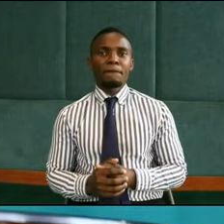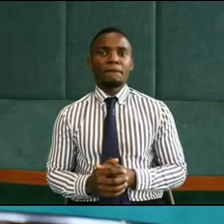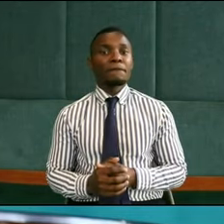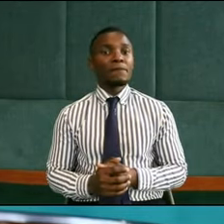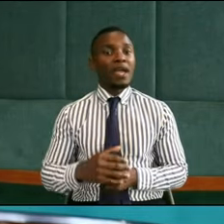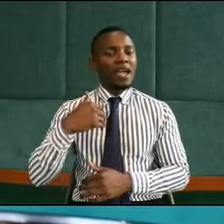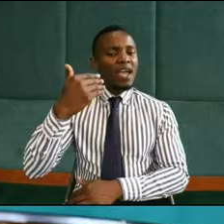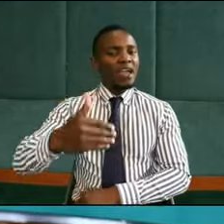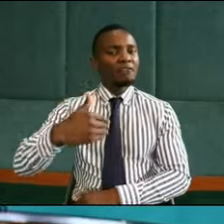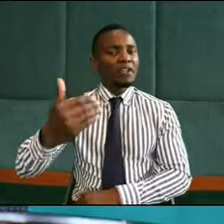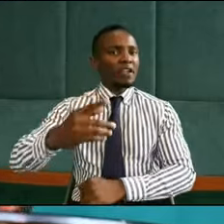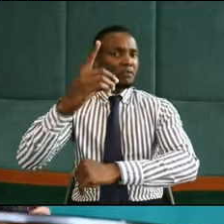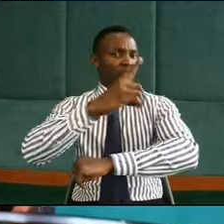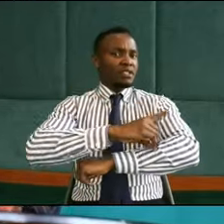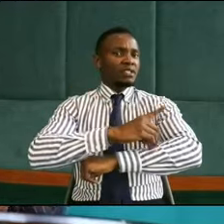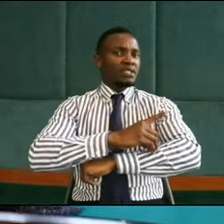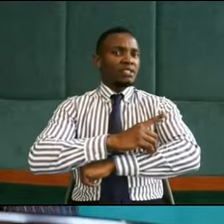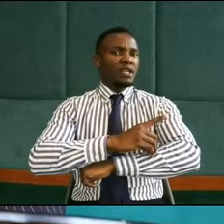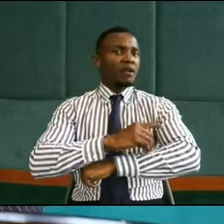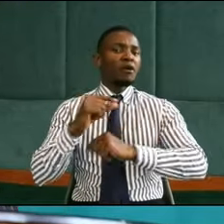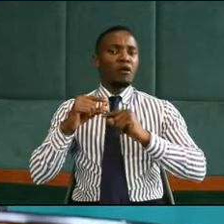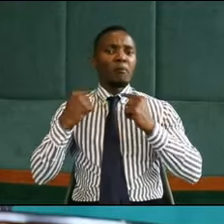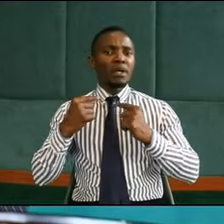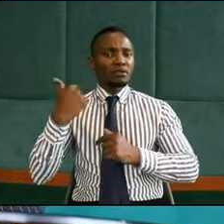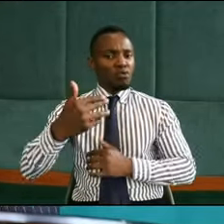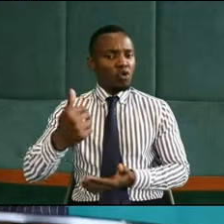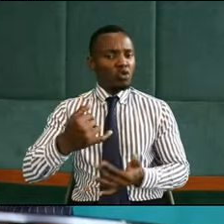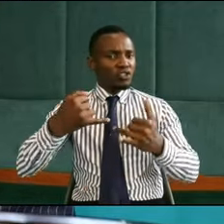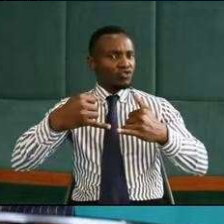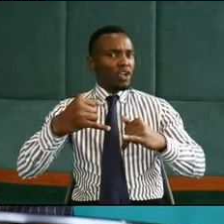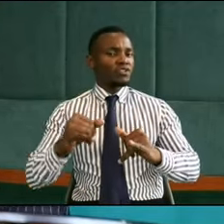Every day as they struggle to meet our spiritual needs.